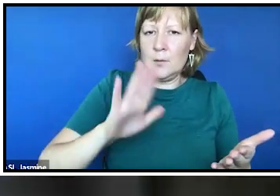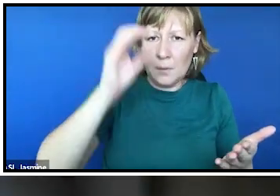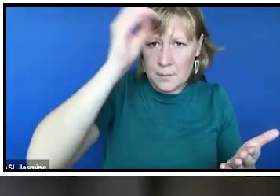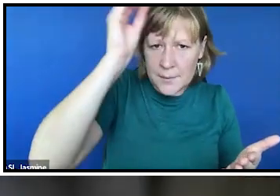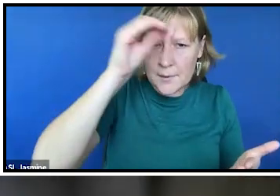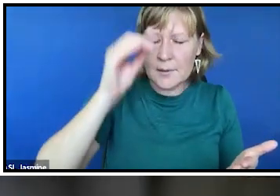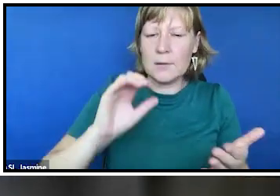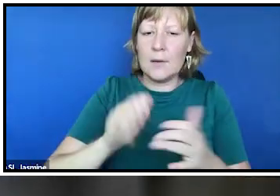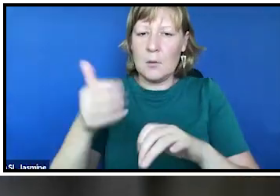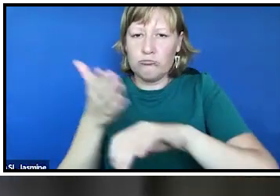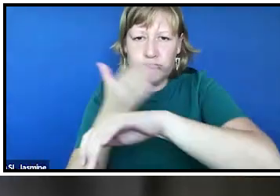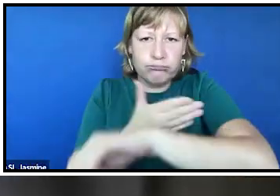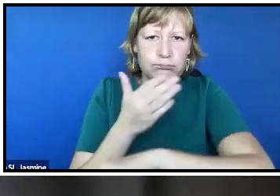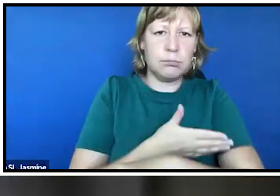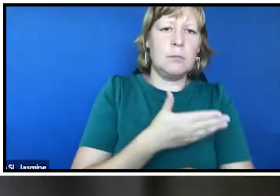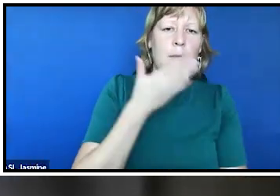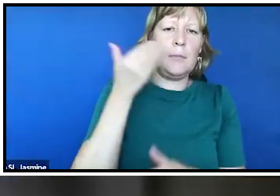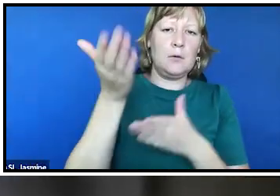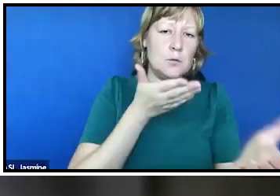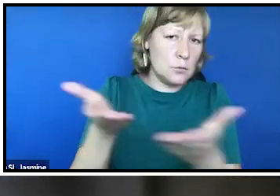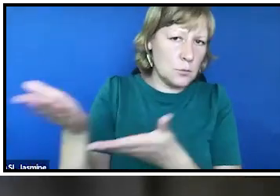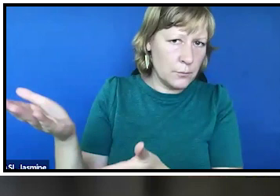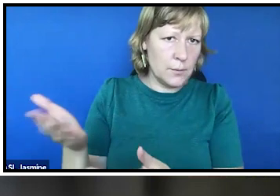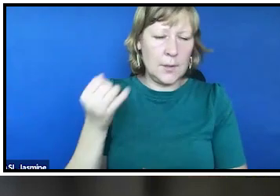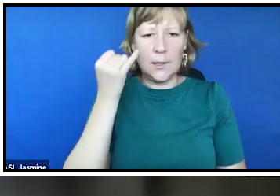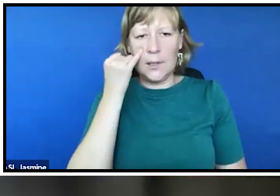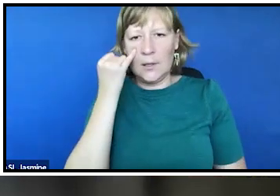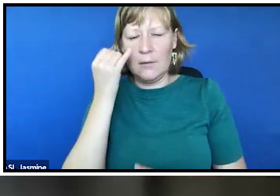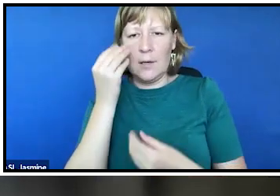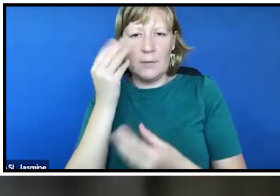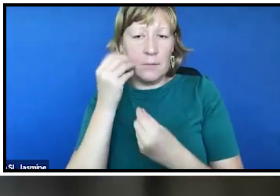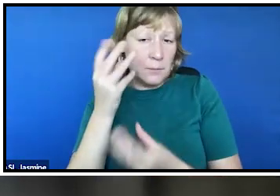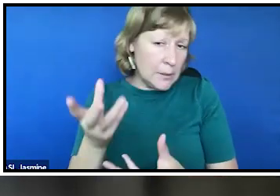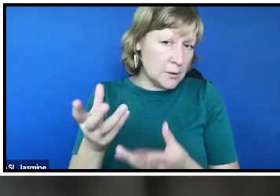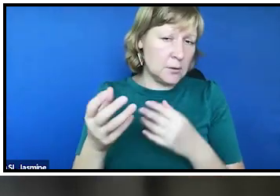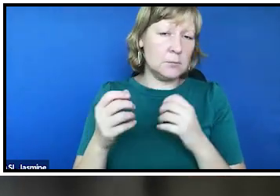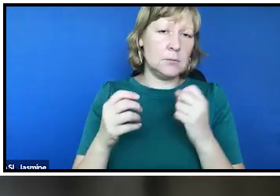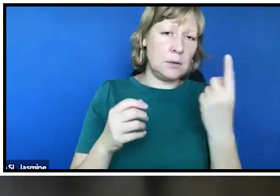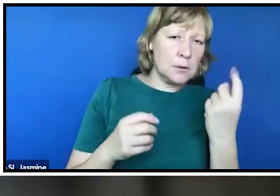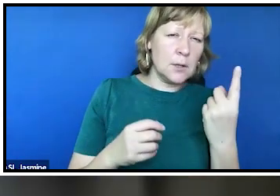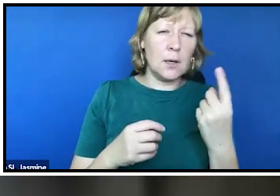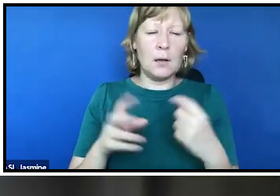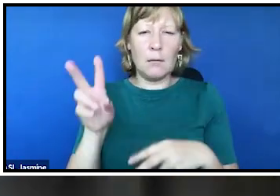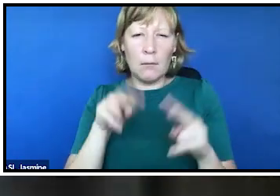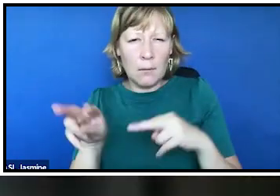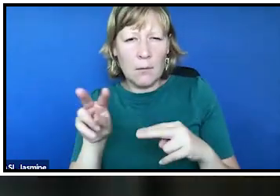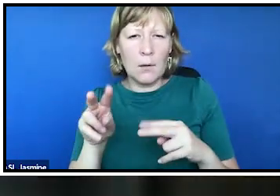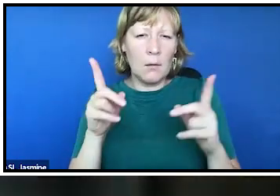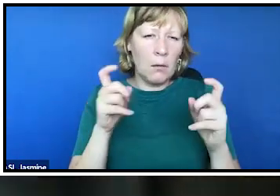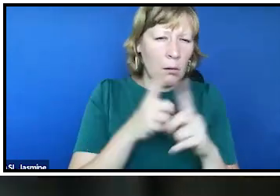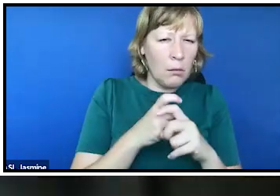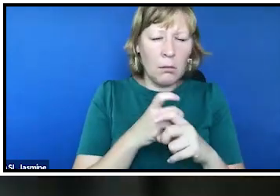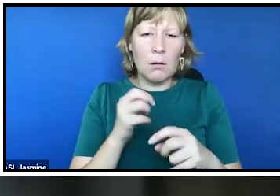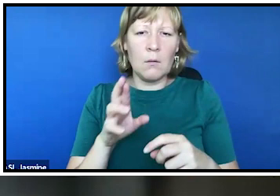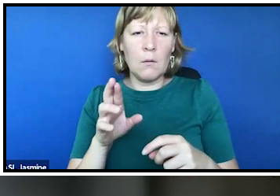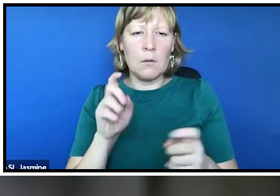better, how we can better serve you. If the information is, you know, can you understand it? Is it digestible? Do we need to switch things